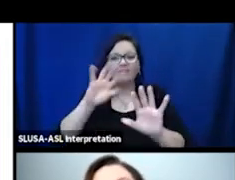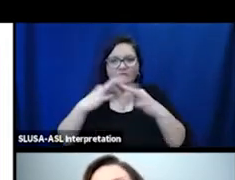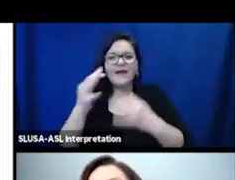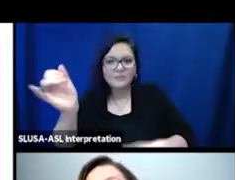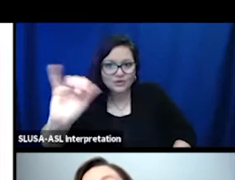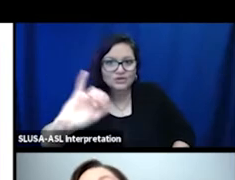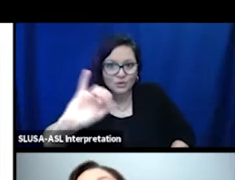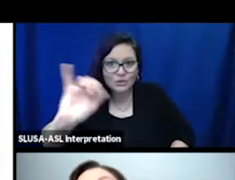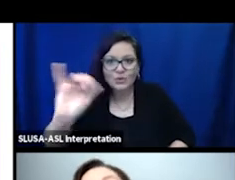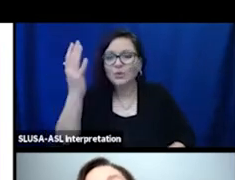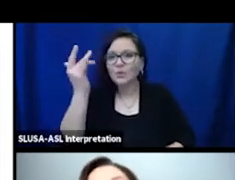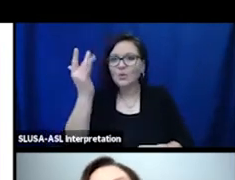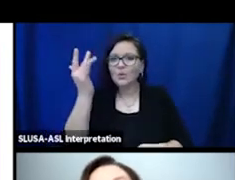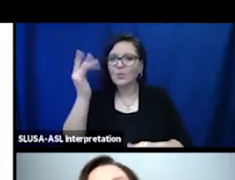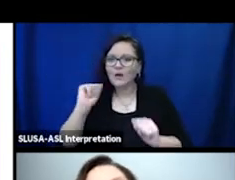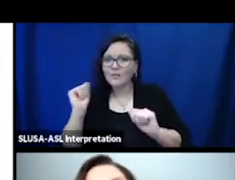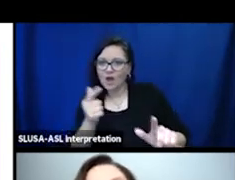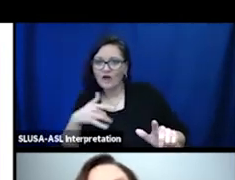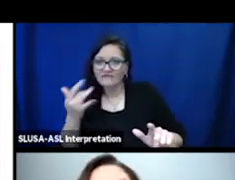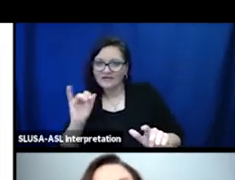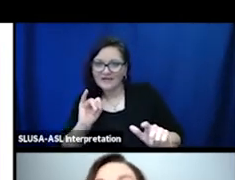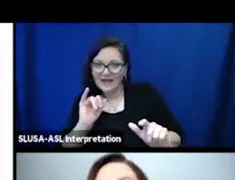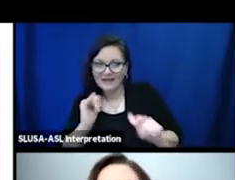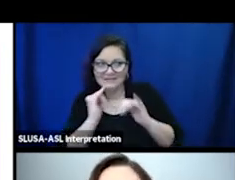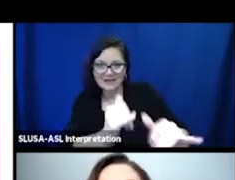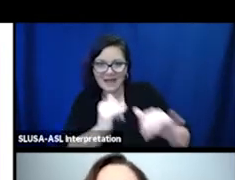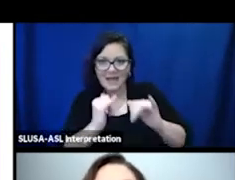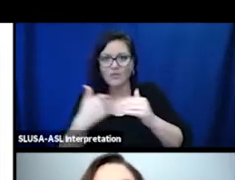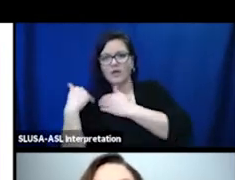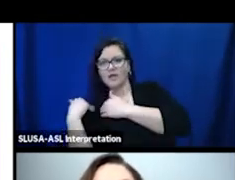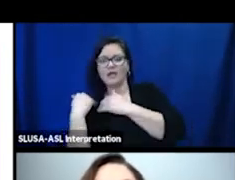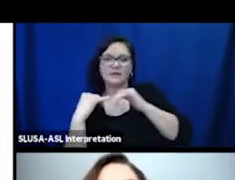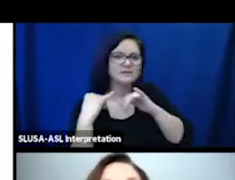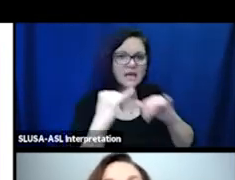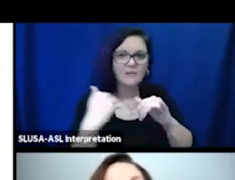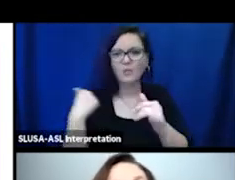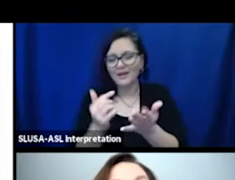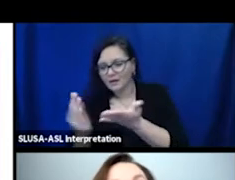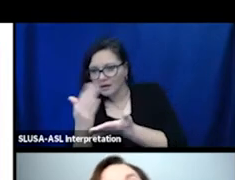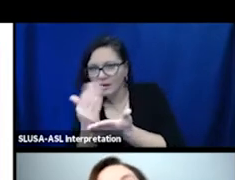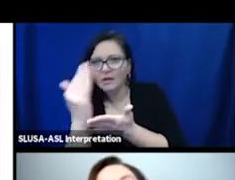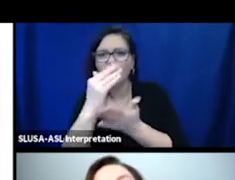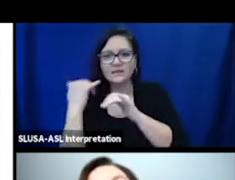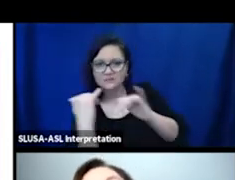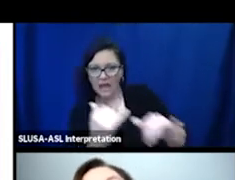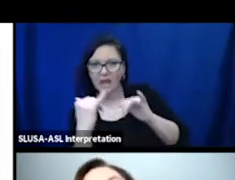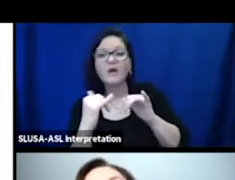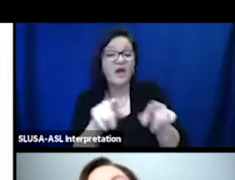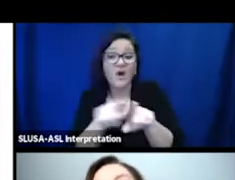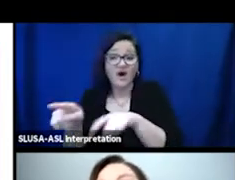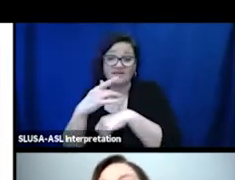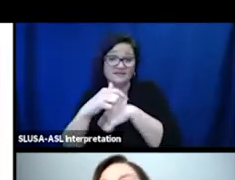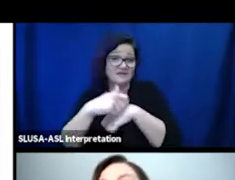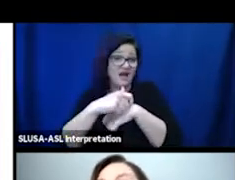we feel all of this too. We bear all of this too. We navigate all of this too, and often with very little